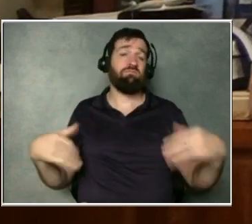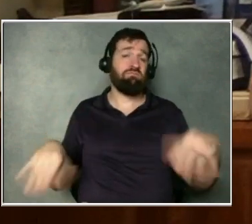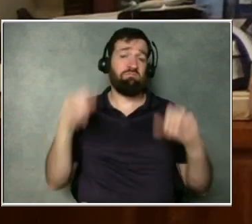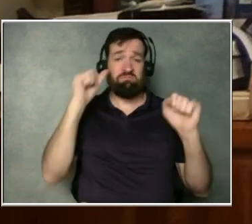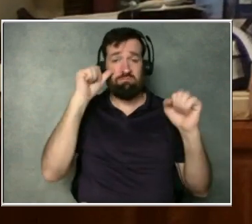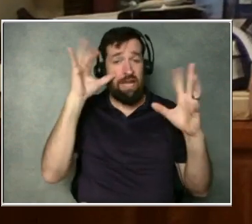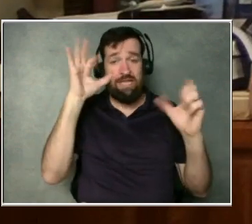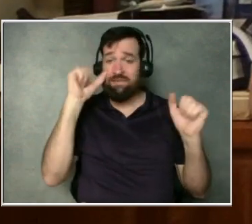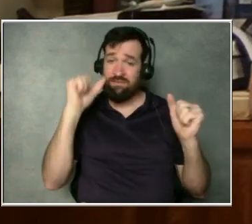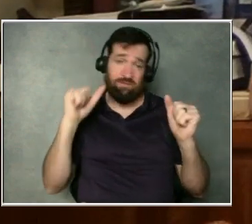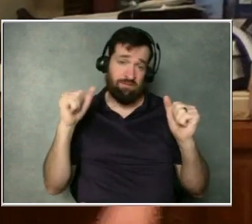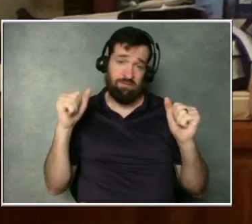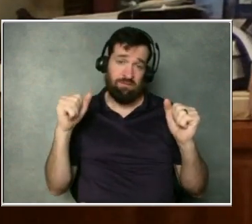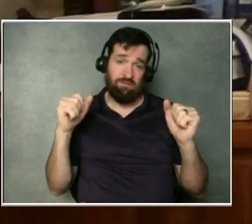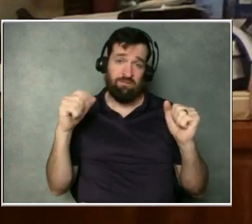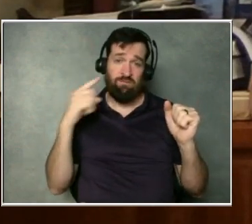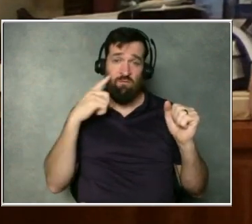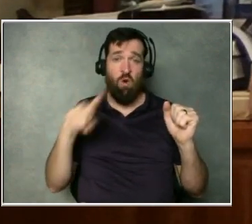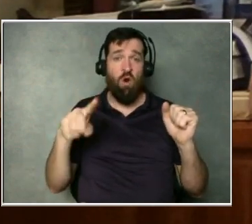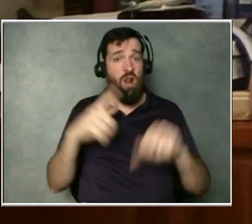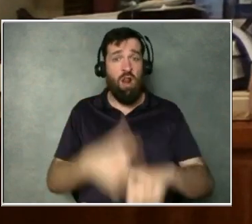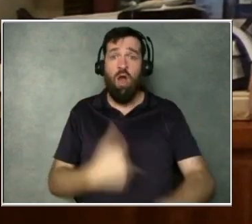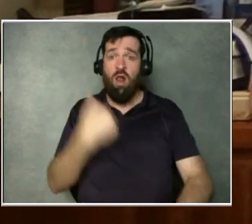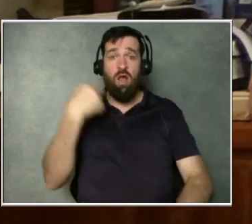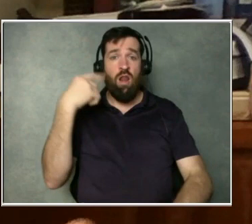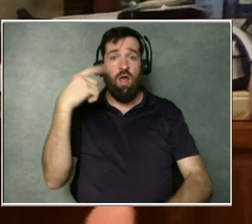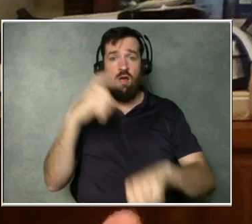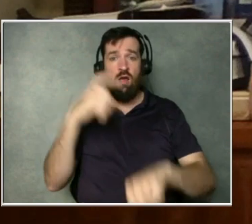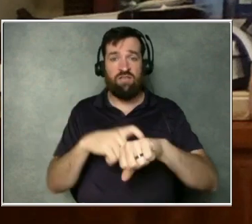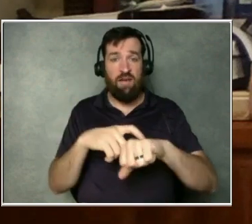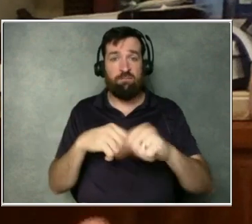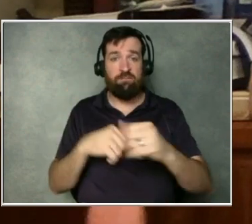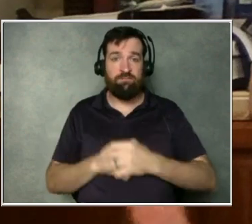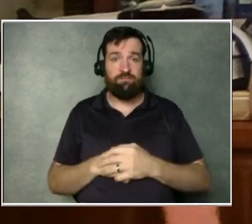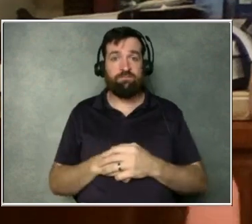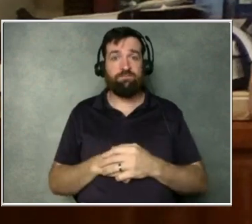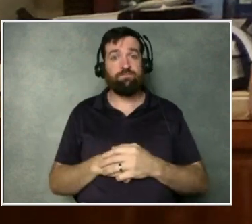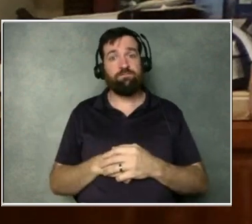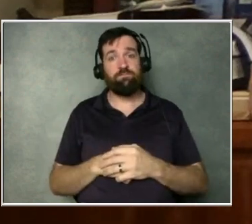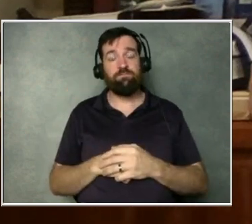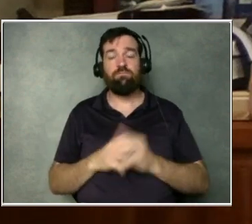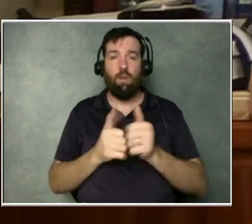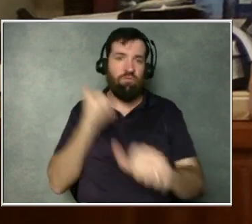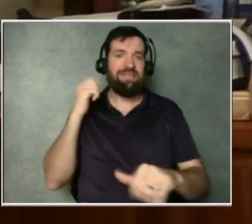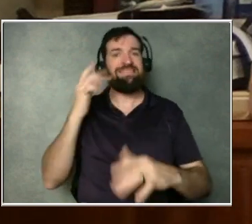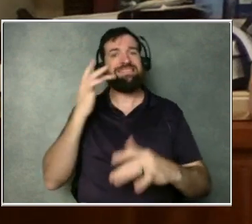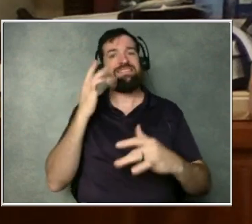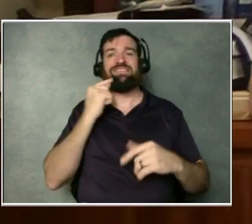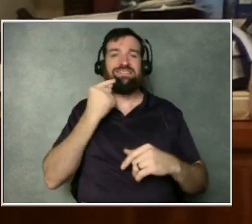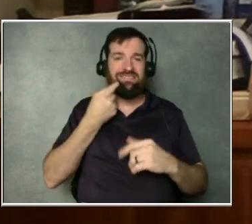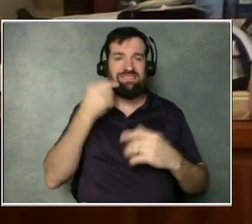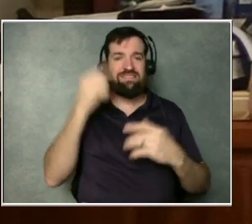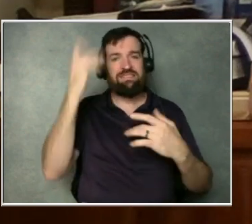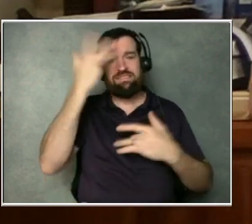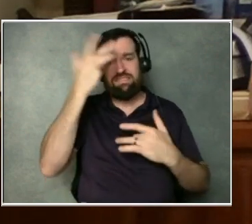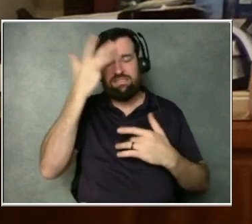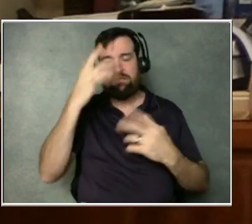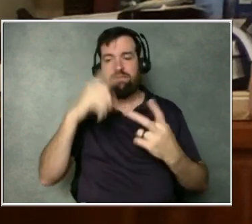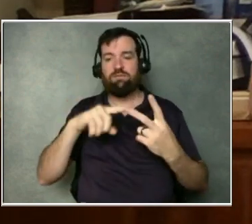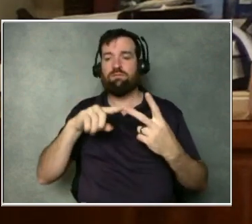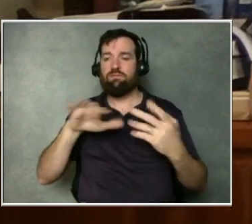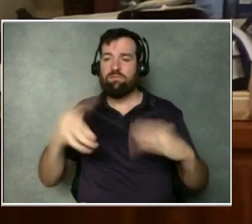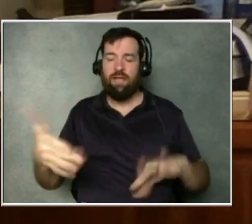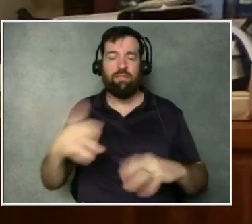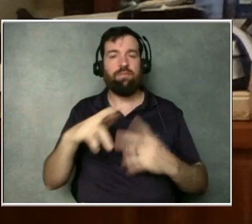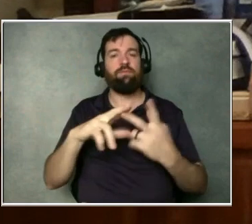well for very long periods of time in preventing severe disease, death,